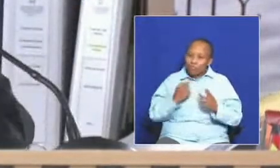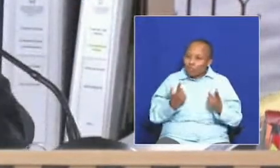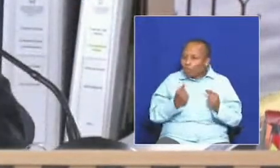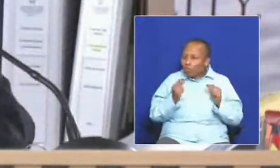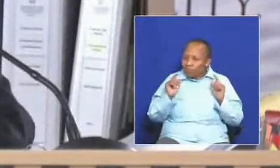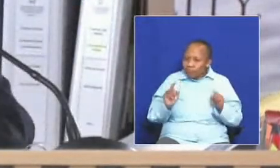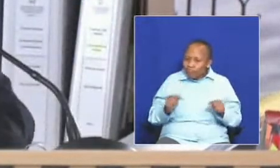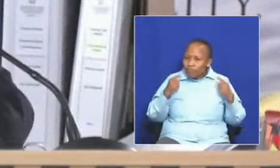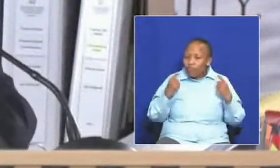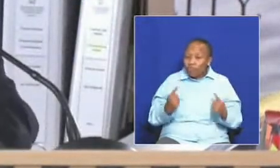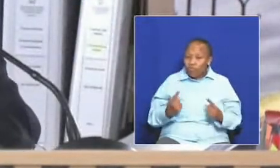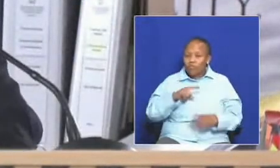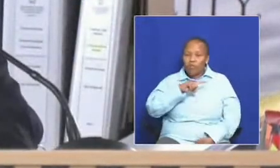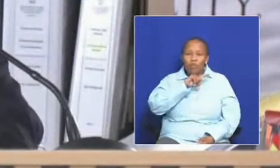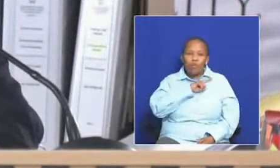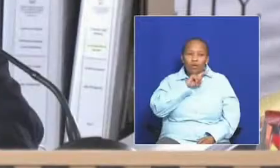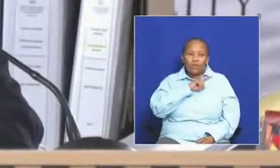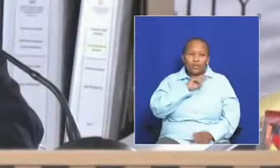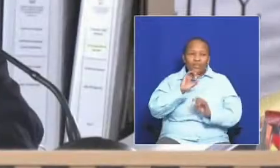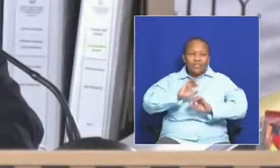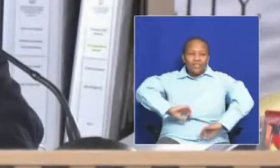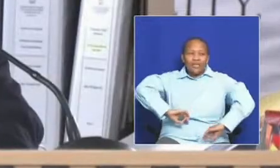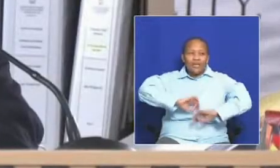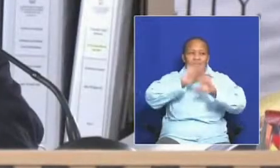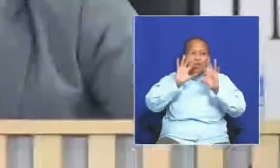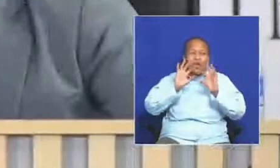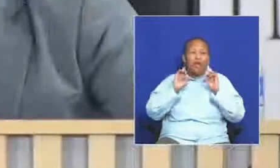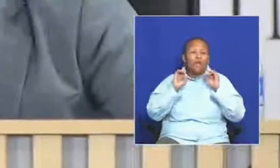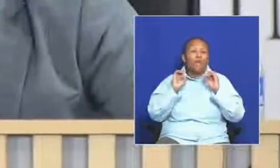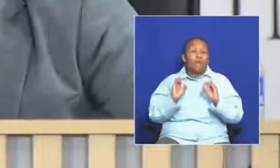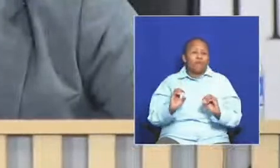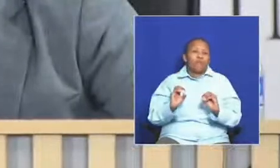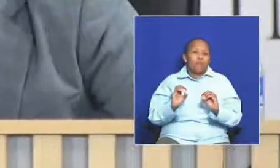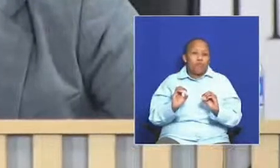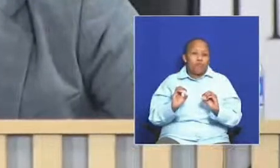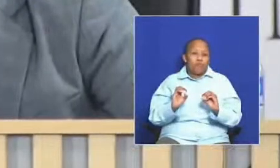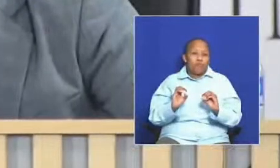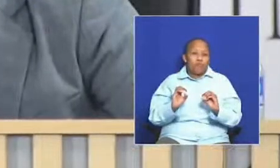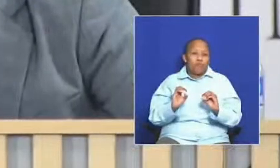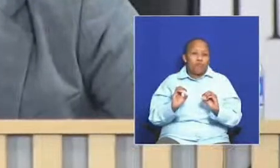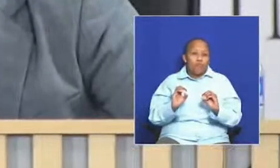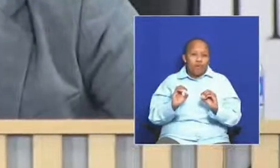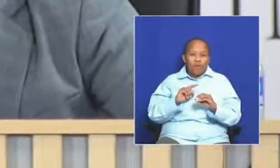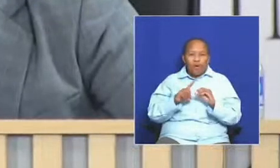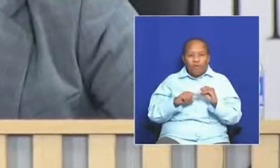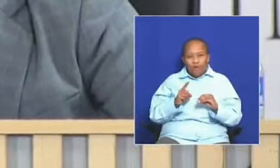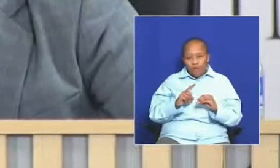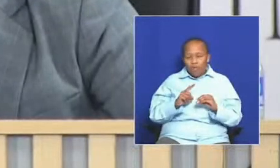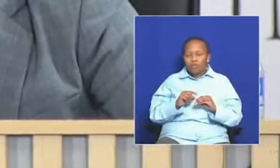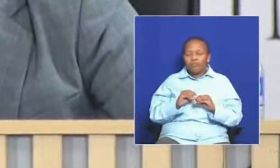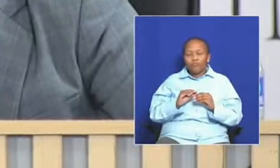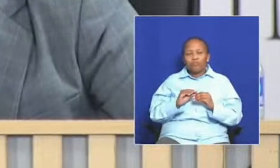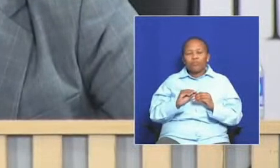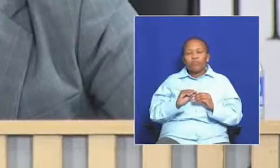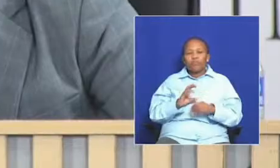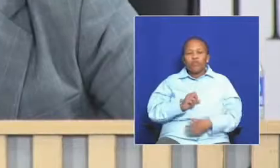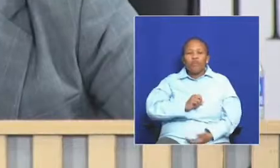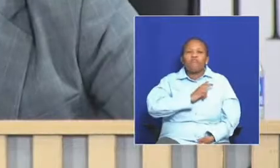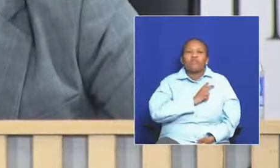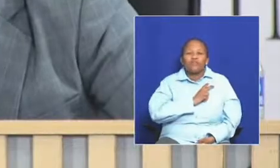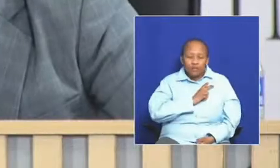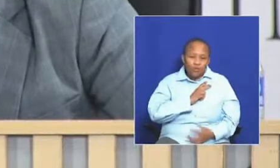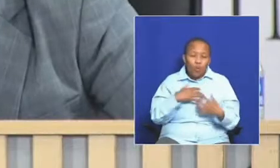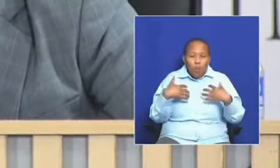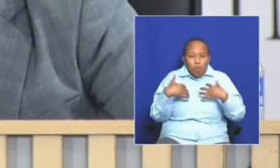it's unclear what offense you are worried about, or you suspect you are being investigated on.